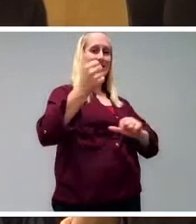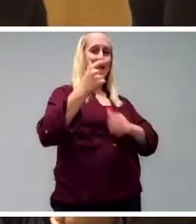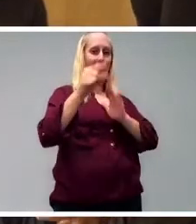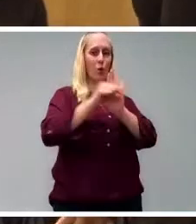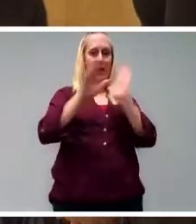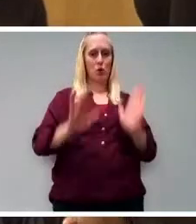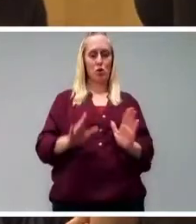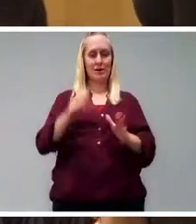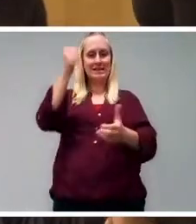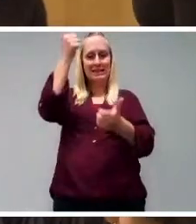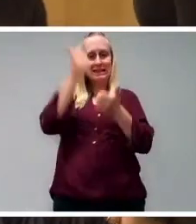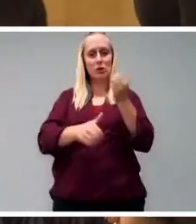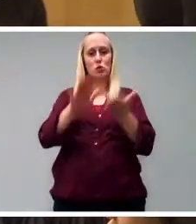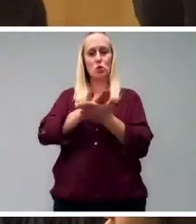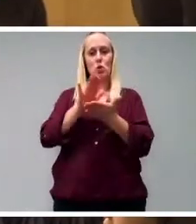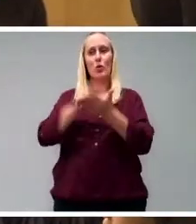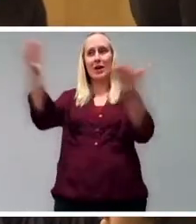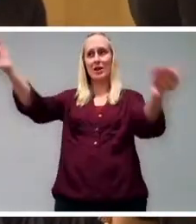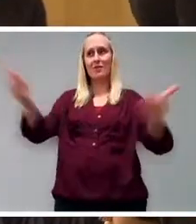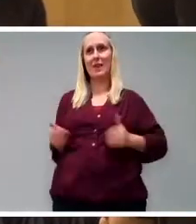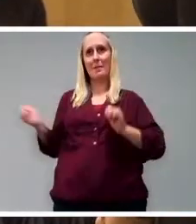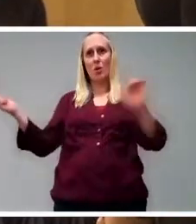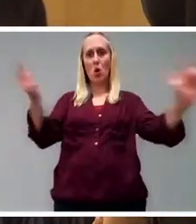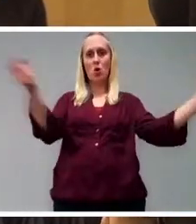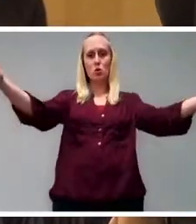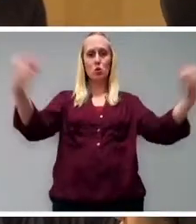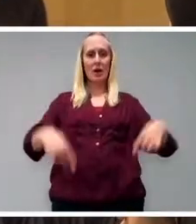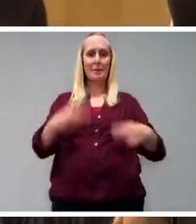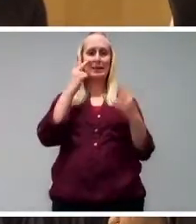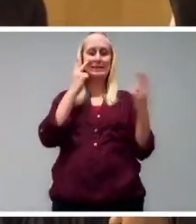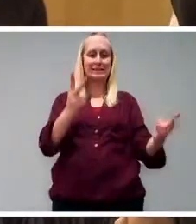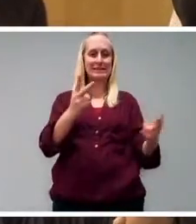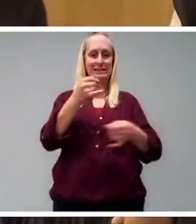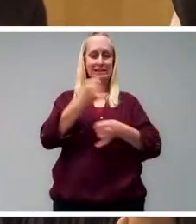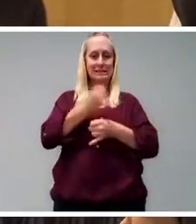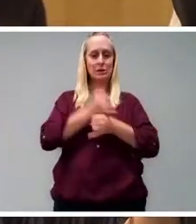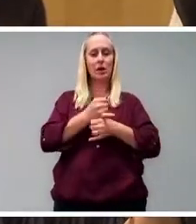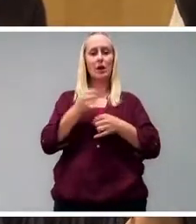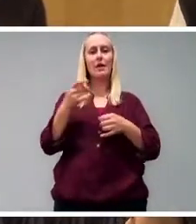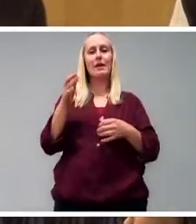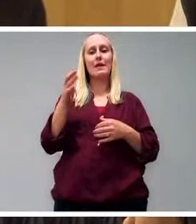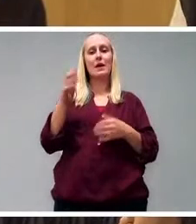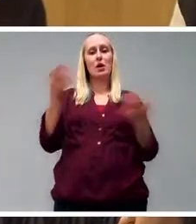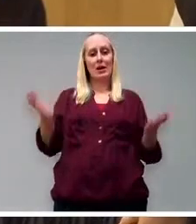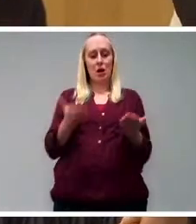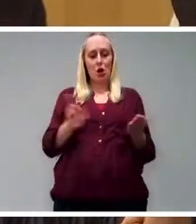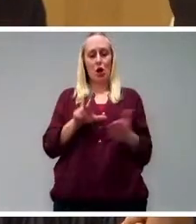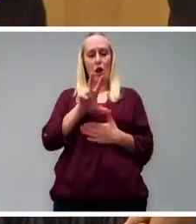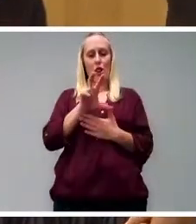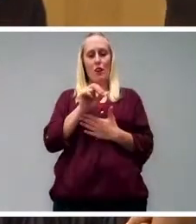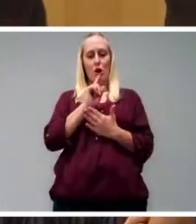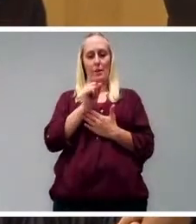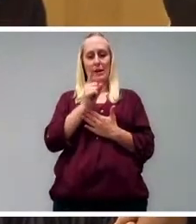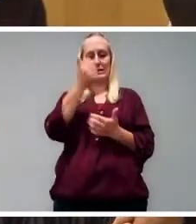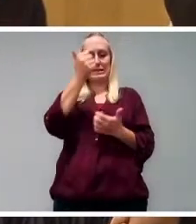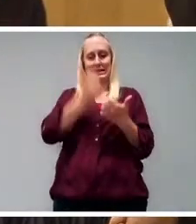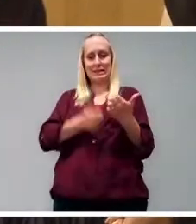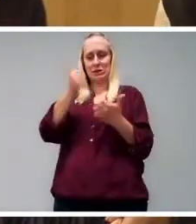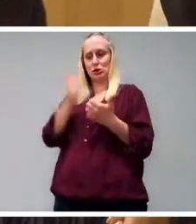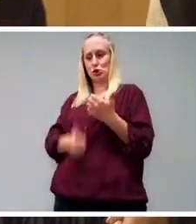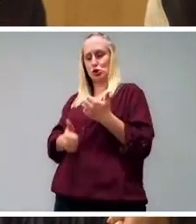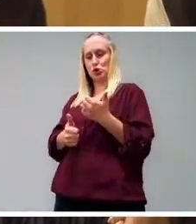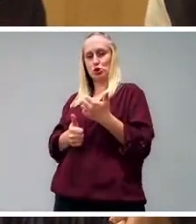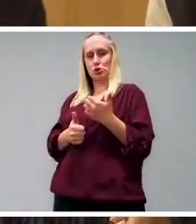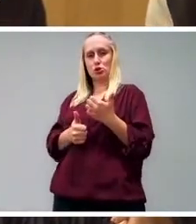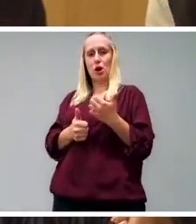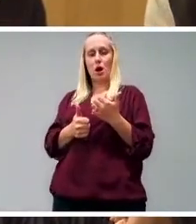We invite them all onto our campus. And they spend an hour and a half. They spend 30 minutes in the three programs that interest them most.